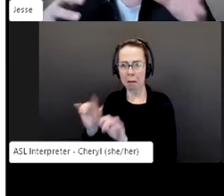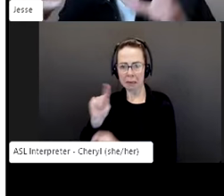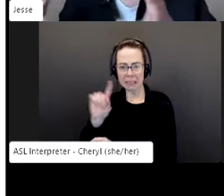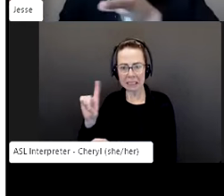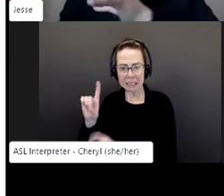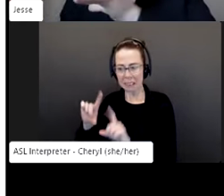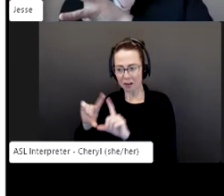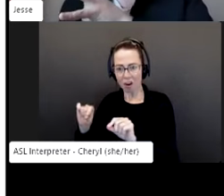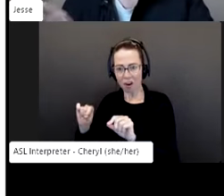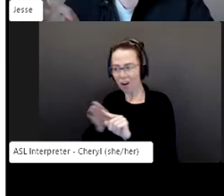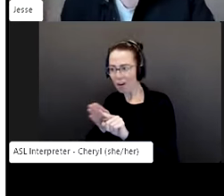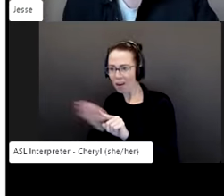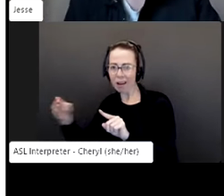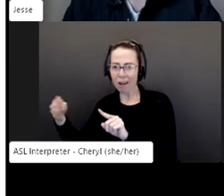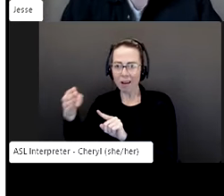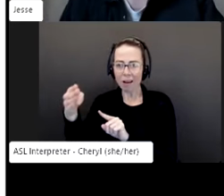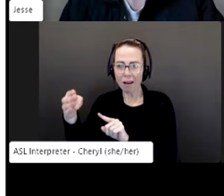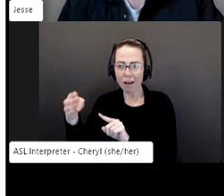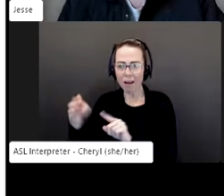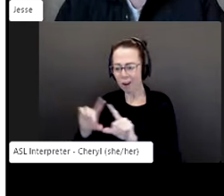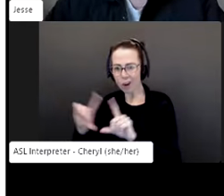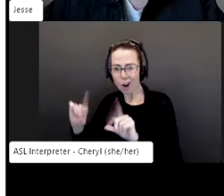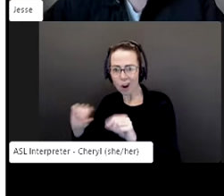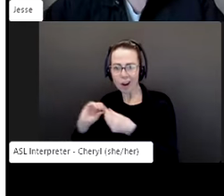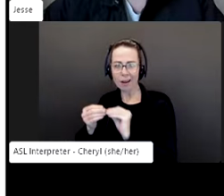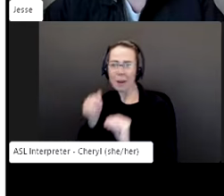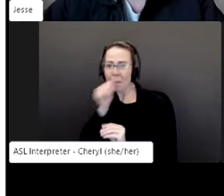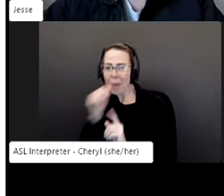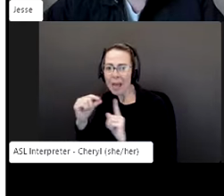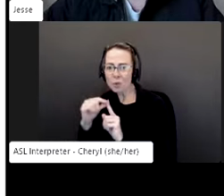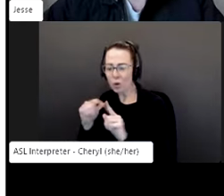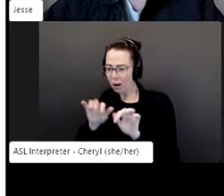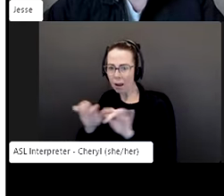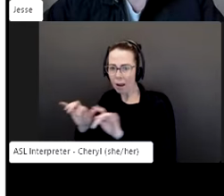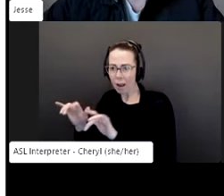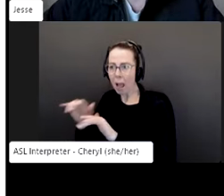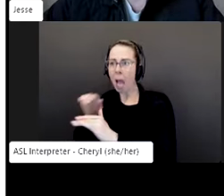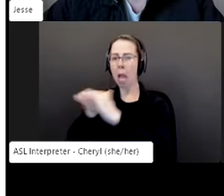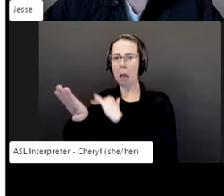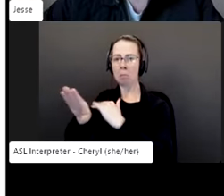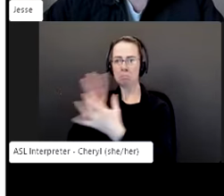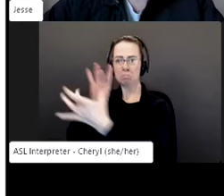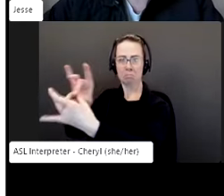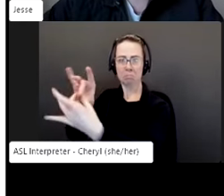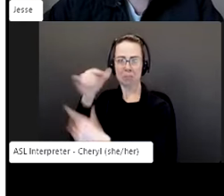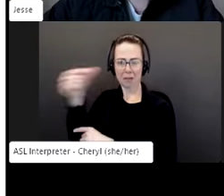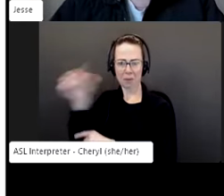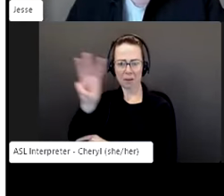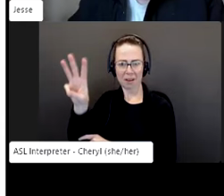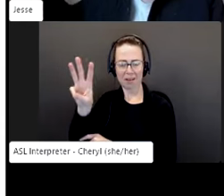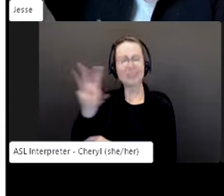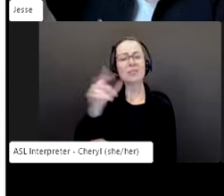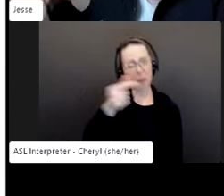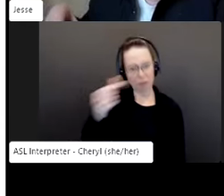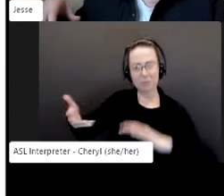access federal programs. And that's something that is also facilitated by Interact. So it's sort of this, it's